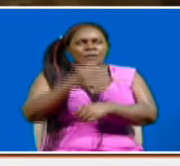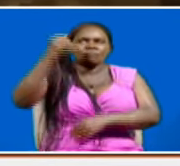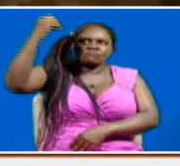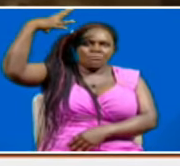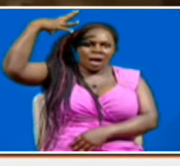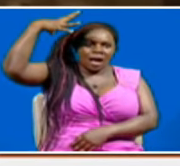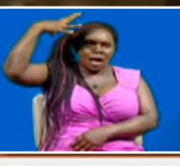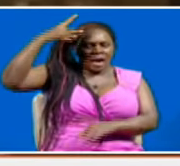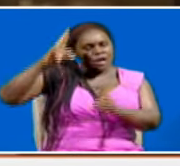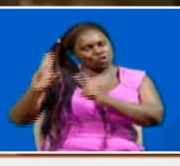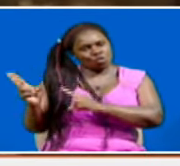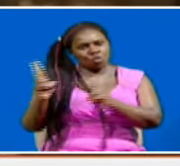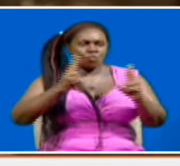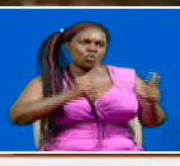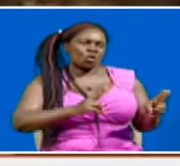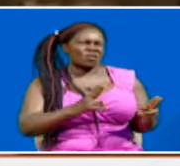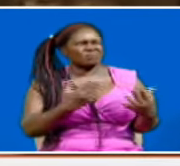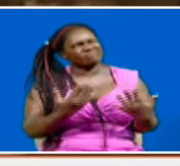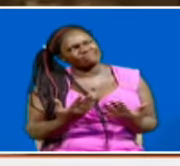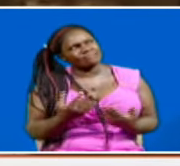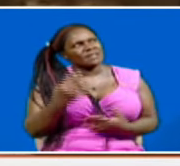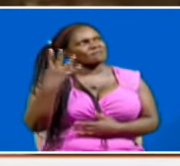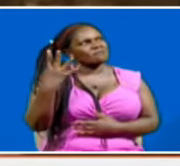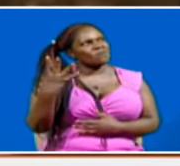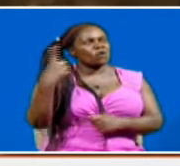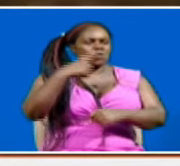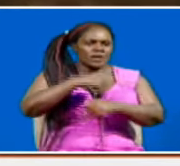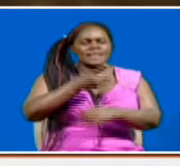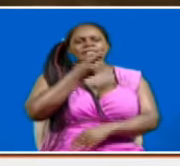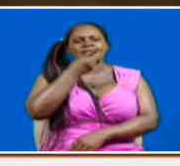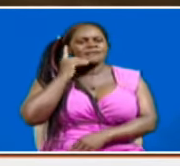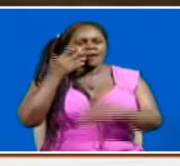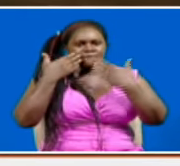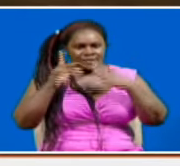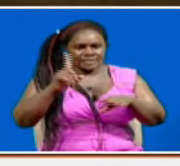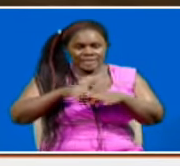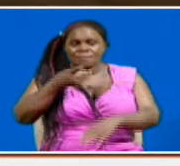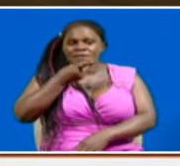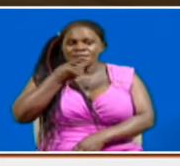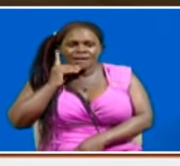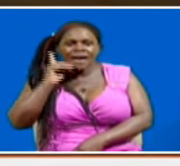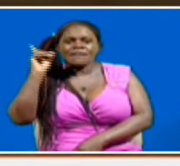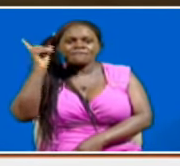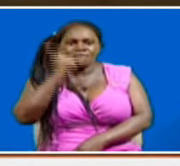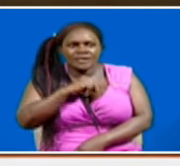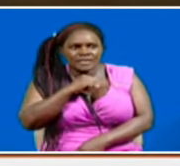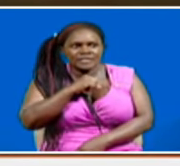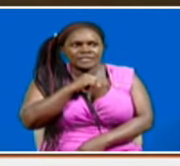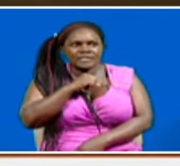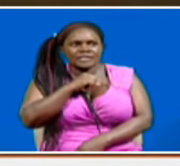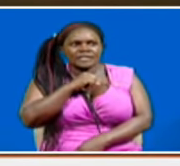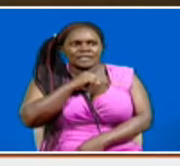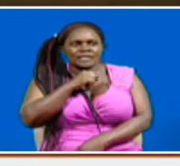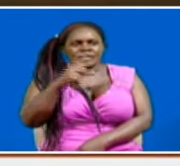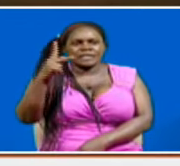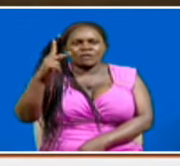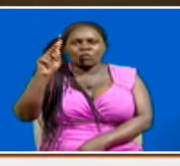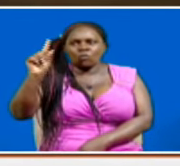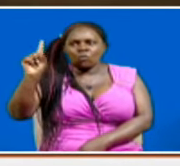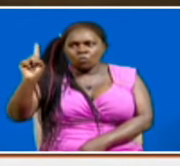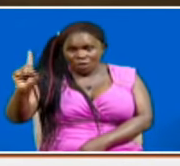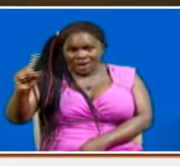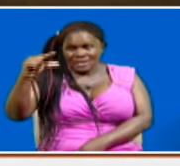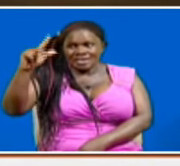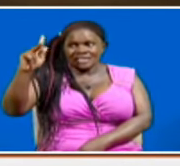natural way of drying. It took about 4 days to dry. And when they're dry, they weigh less. If you get 1 kilo here from